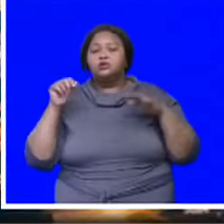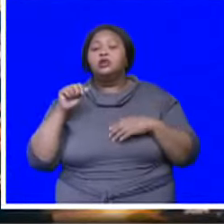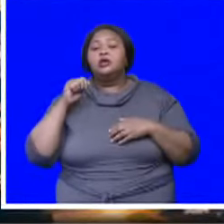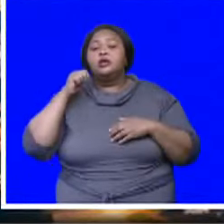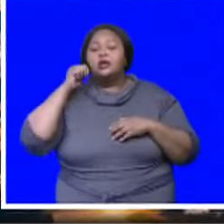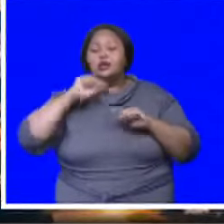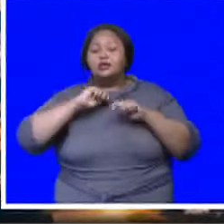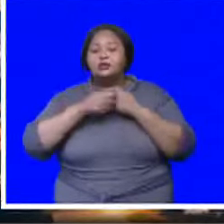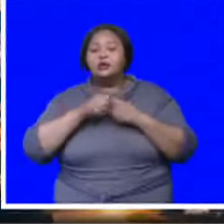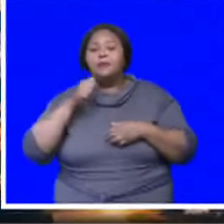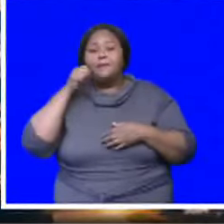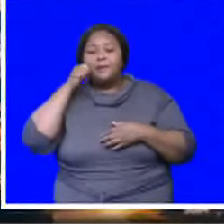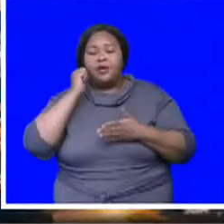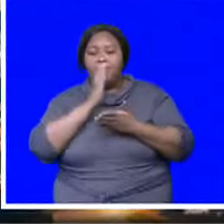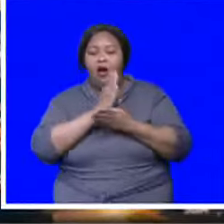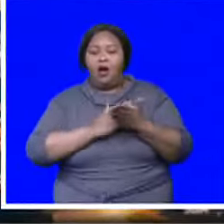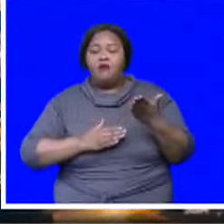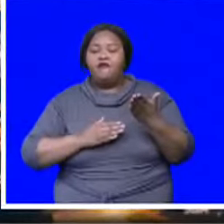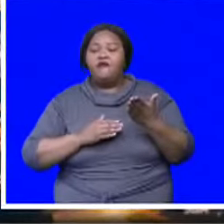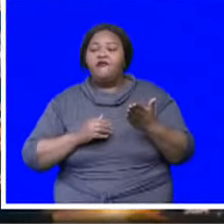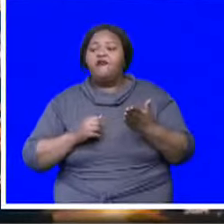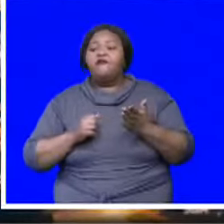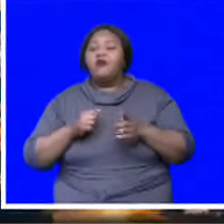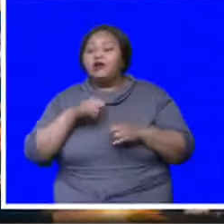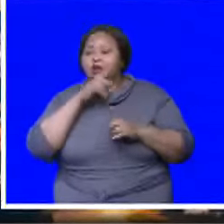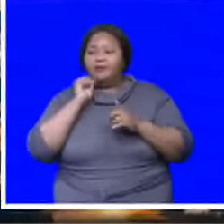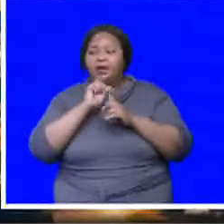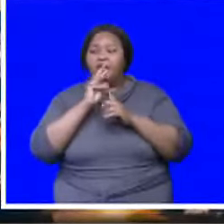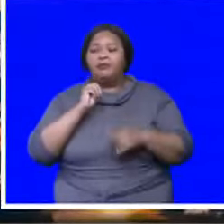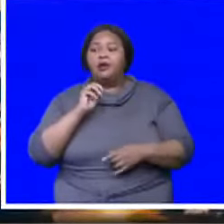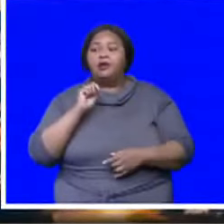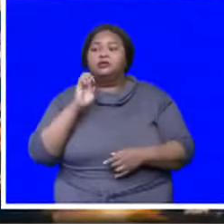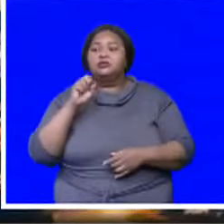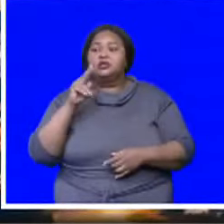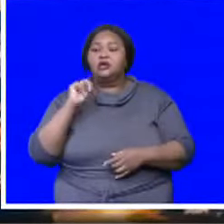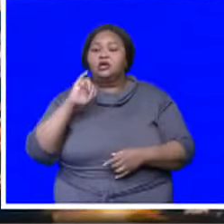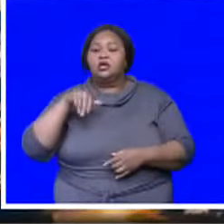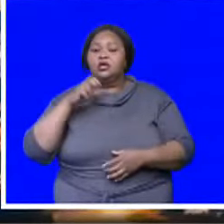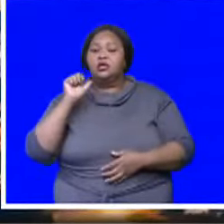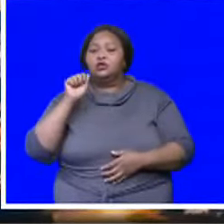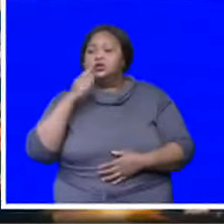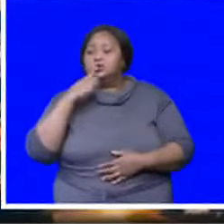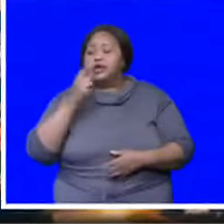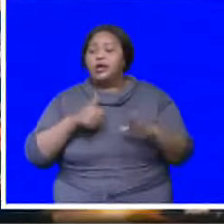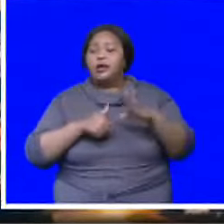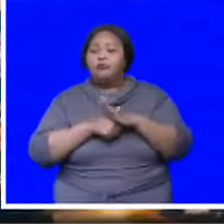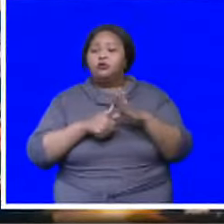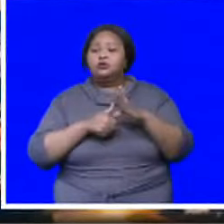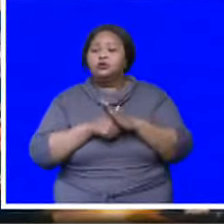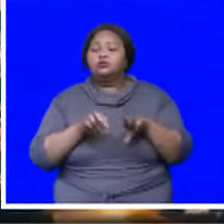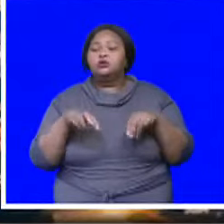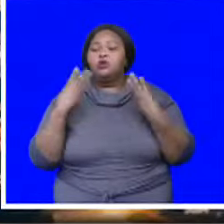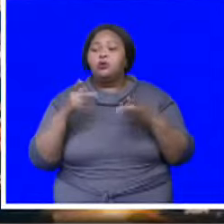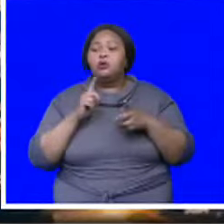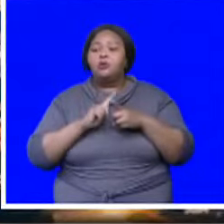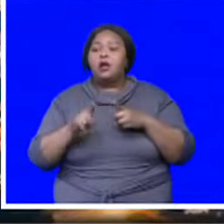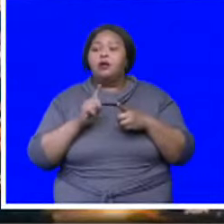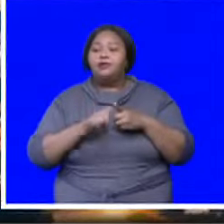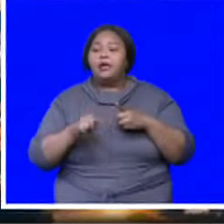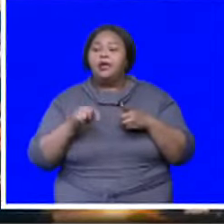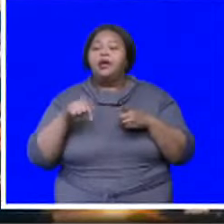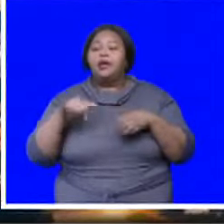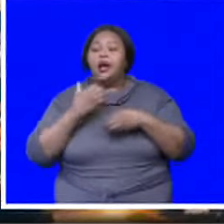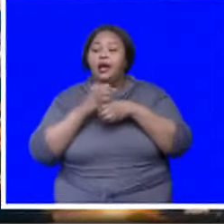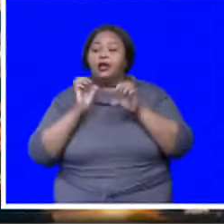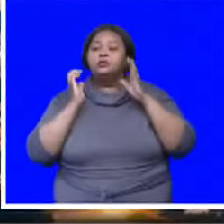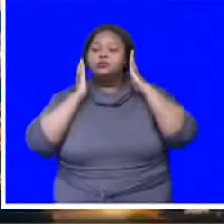players do not have football managers, however, it is important to have healthy relationships with other players from different countries, as that can